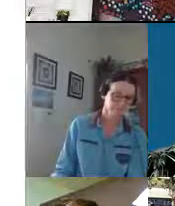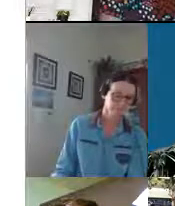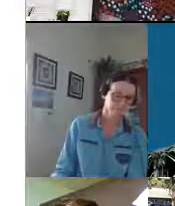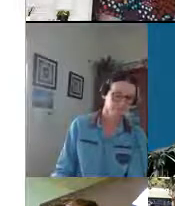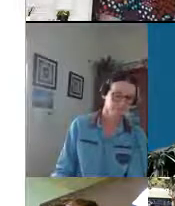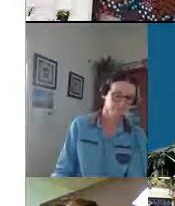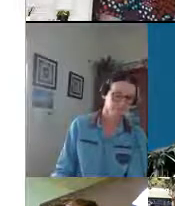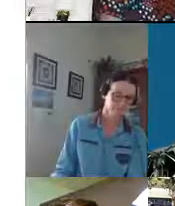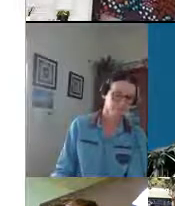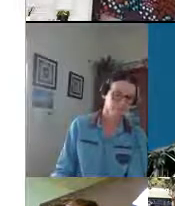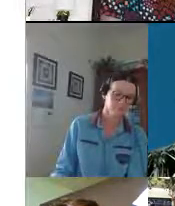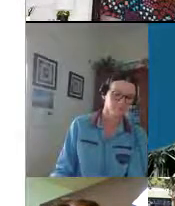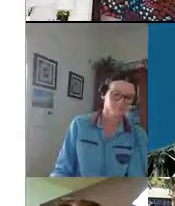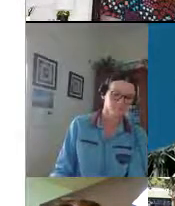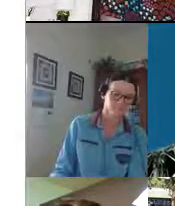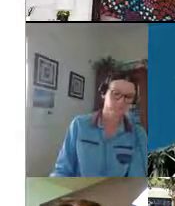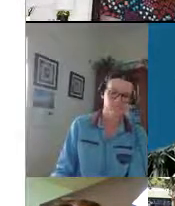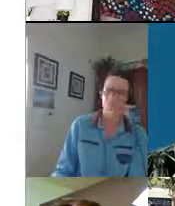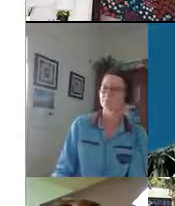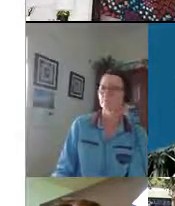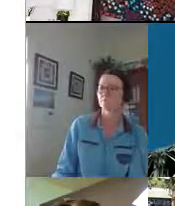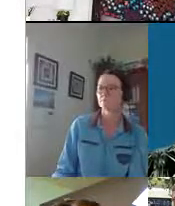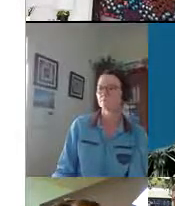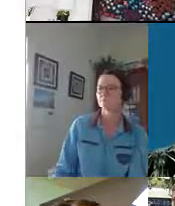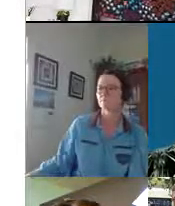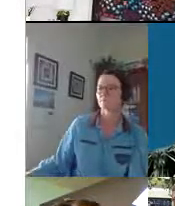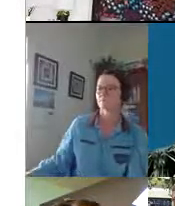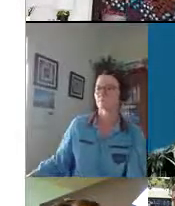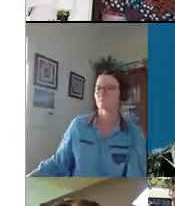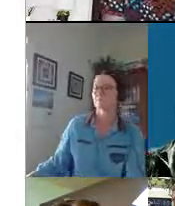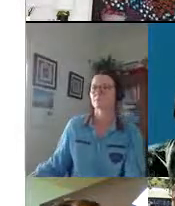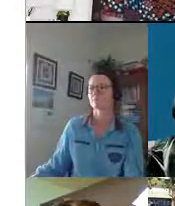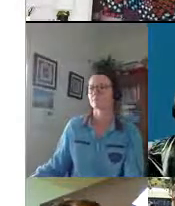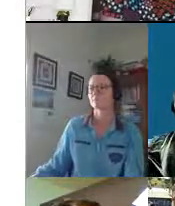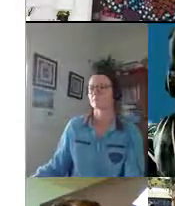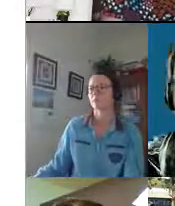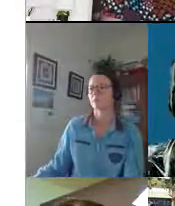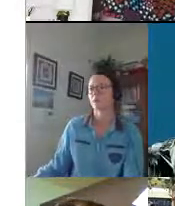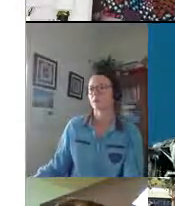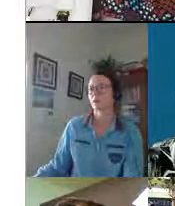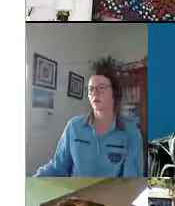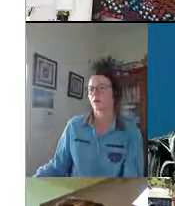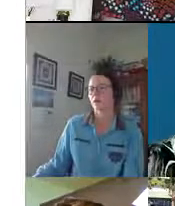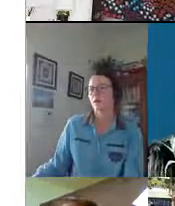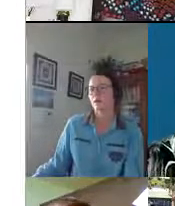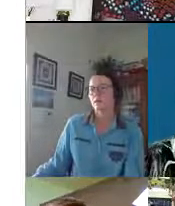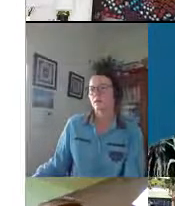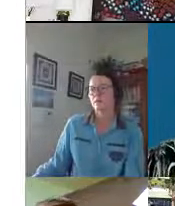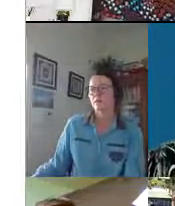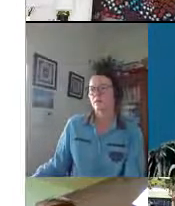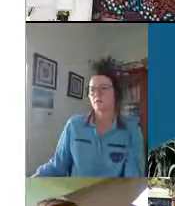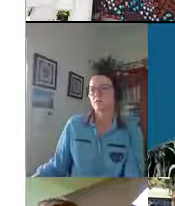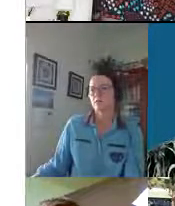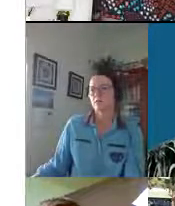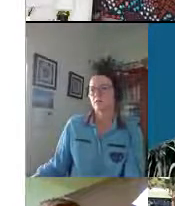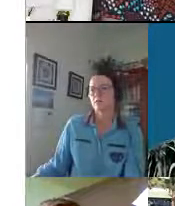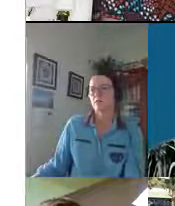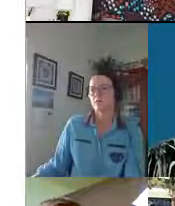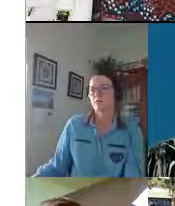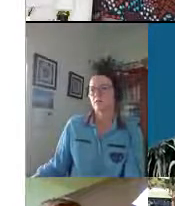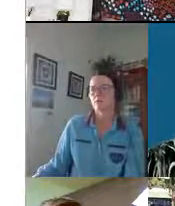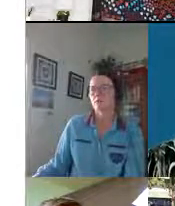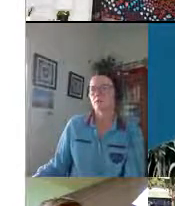access and move around water on farm. So, you know, if electricity becomes too expensive, then the ability to